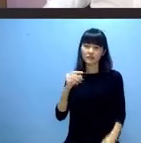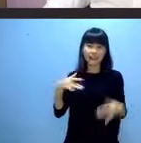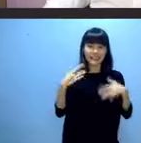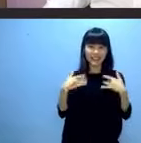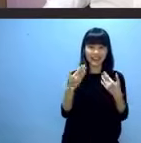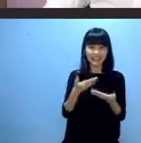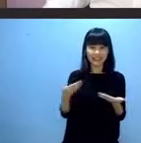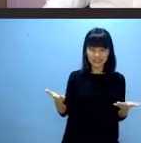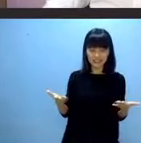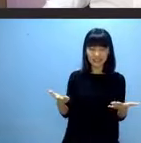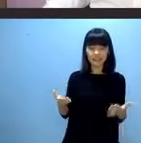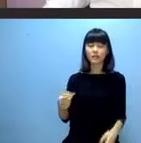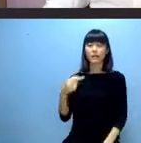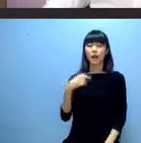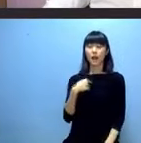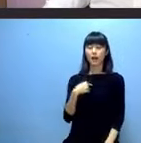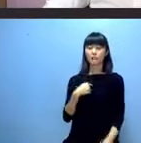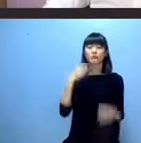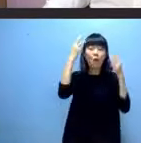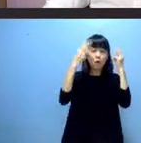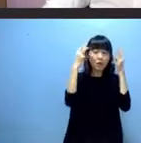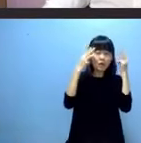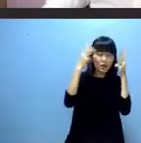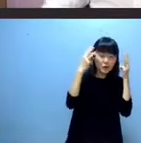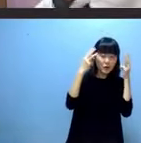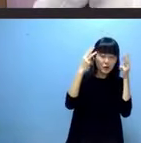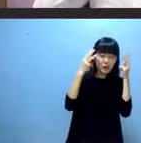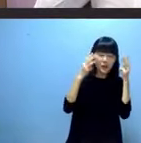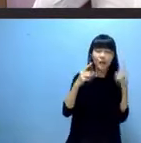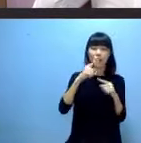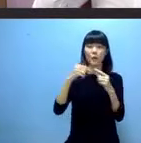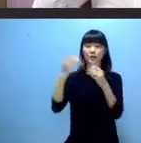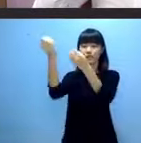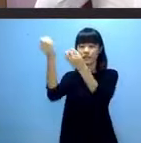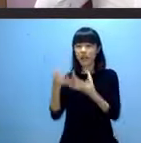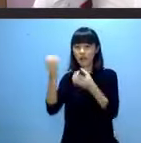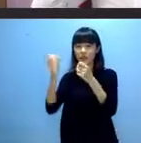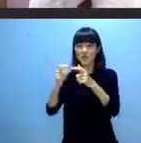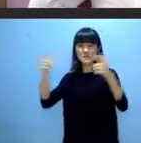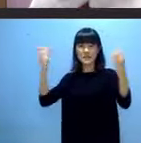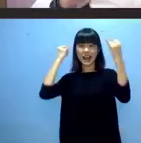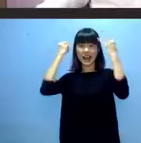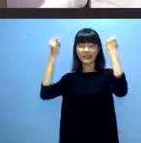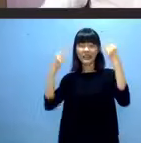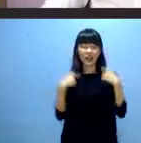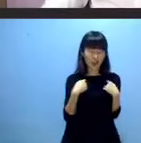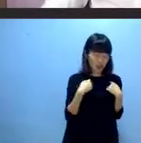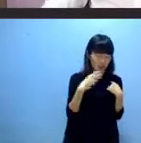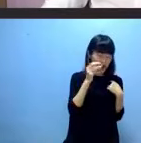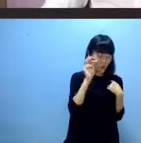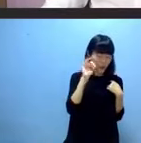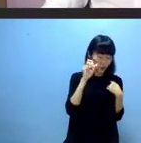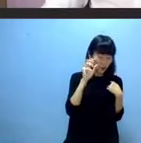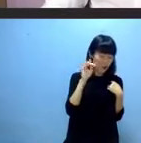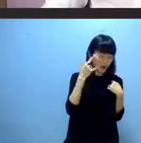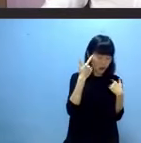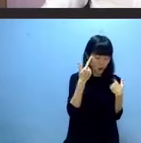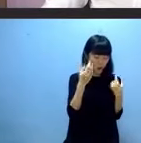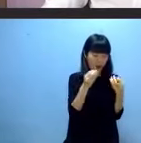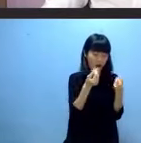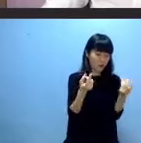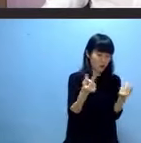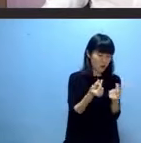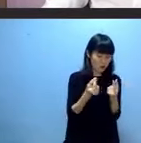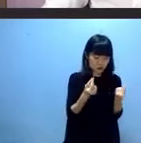the worrywart. So when he tells me all these big ideas, immediately I will go like, oh my god, like, you know, how are we going to do this? How much money we need? You know, what are things we need? Blah, blah,